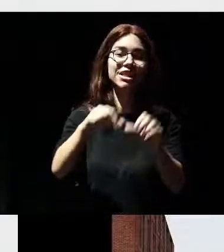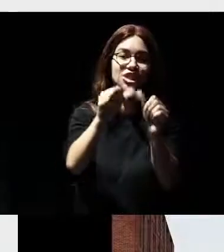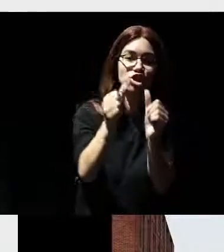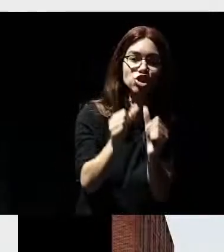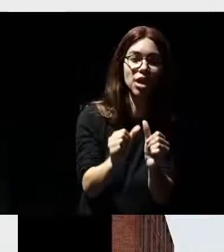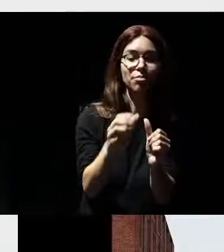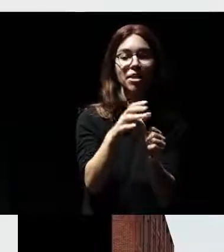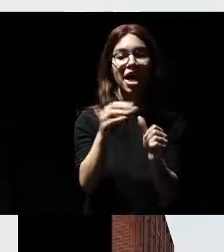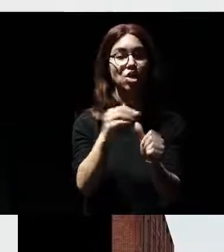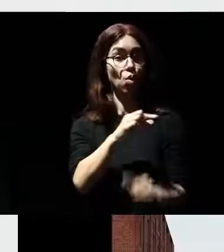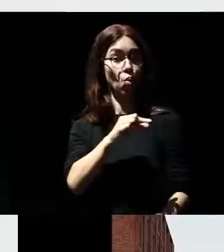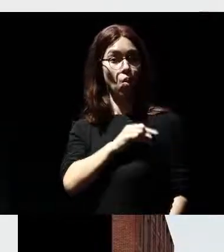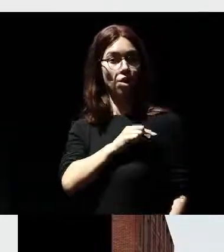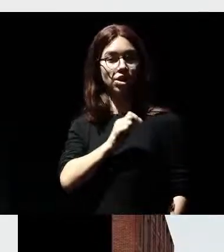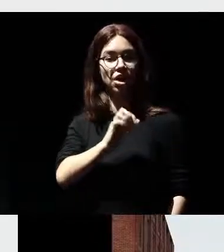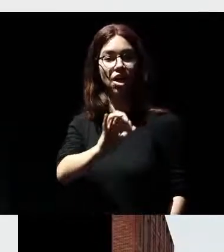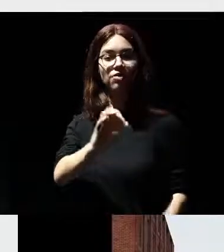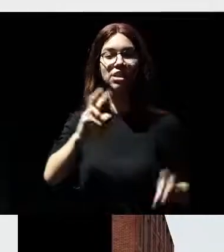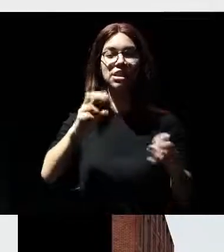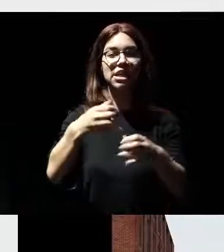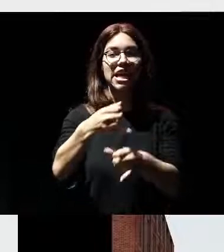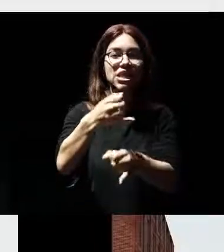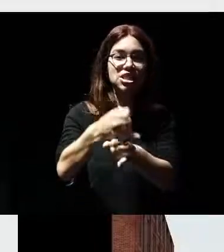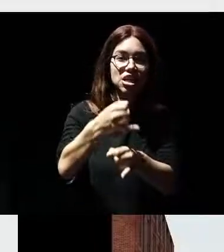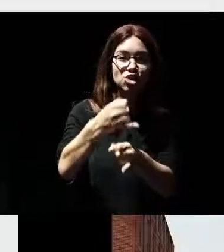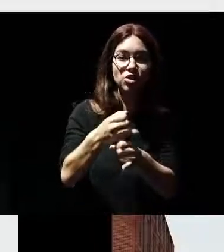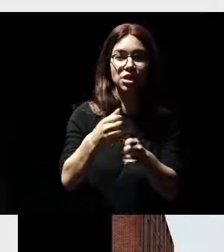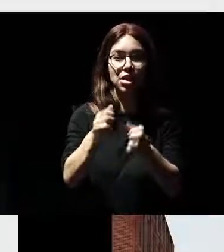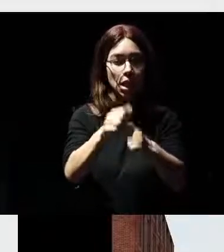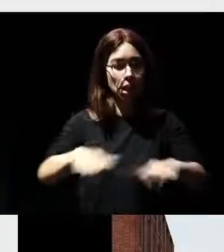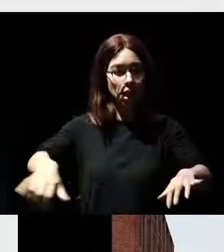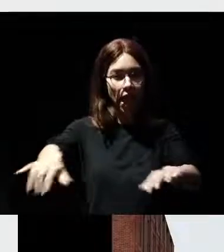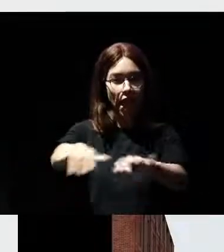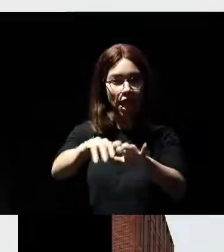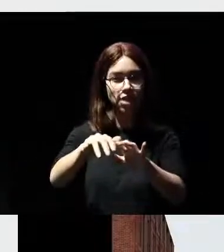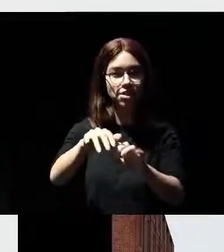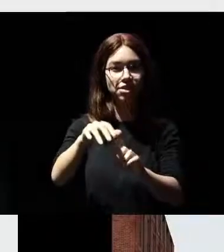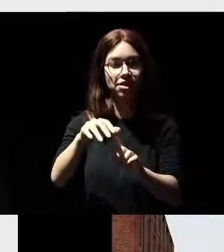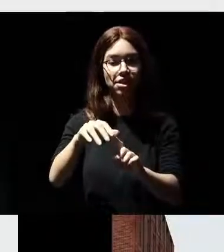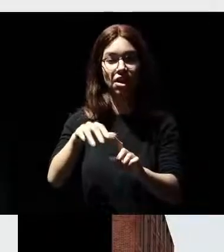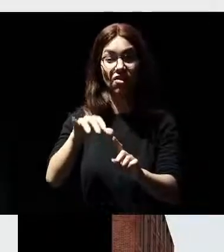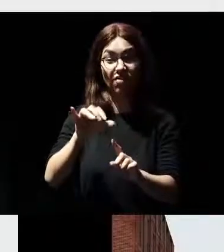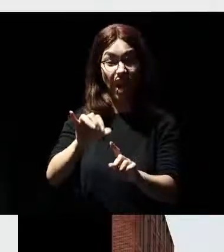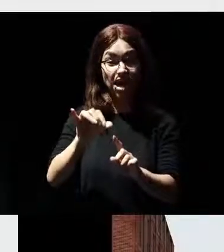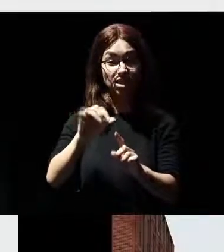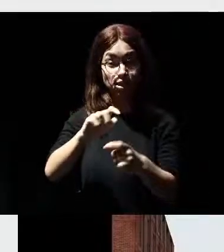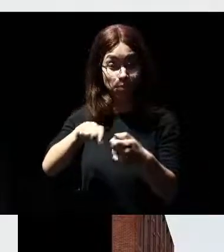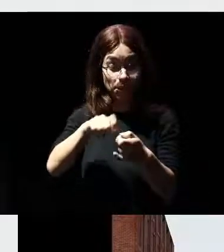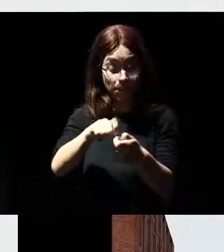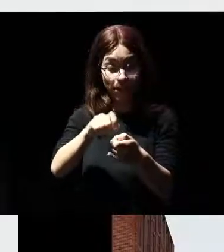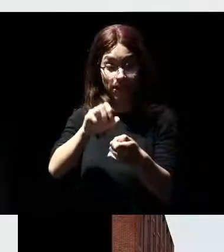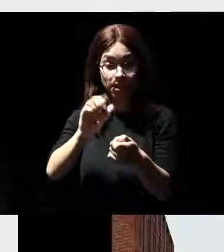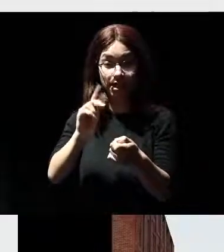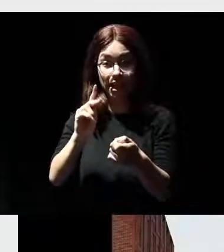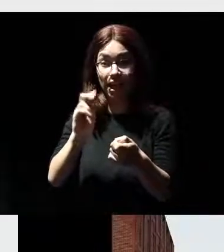quality of the industrial landscape of Kendall Square that it relates to. And as this